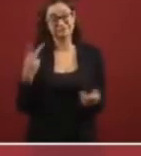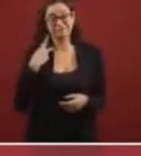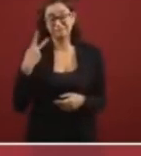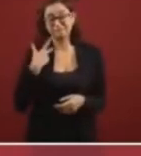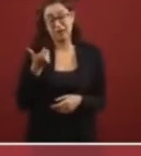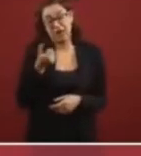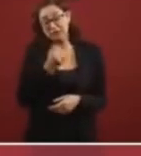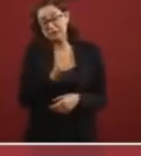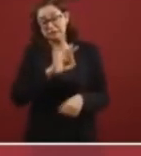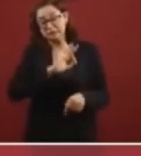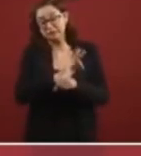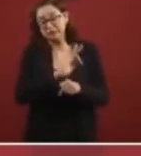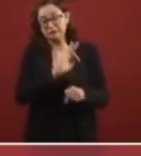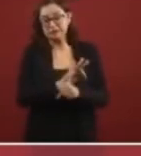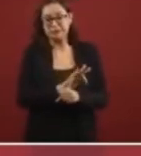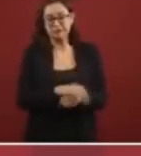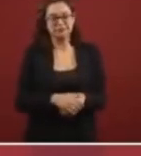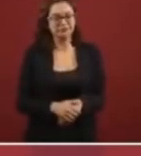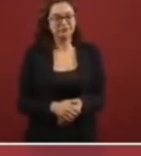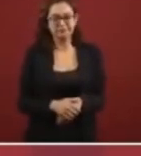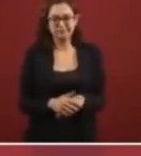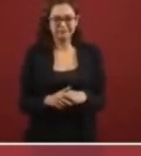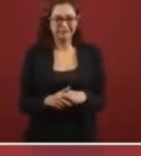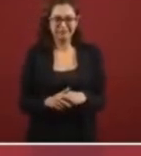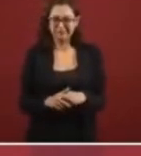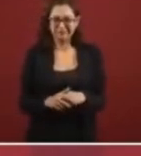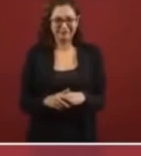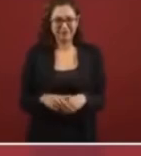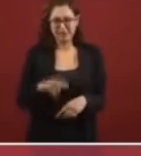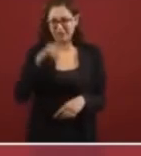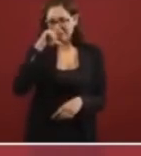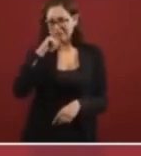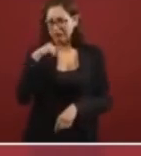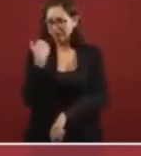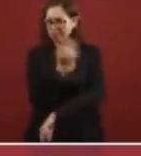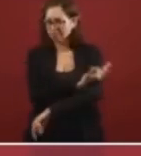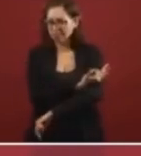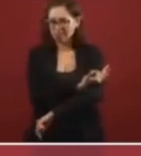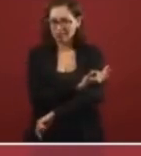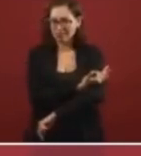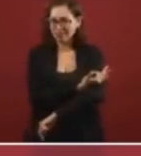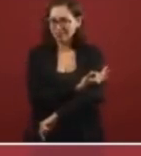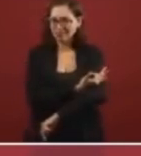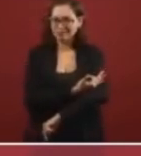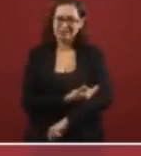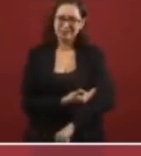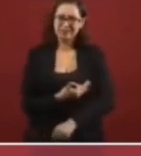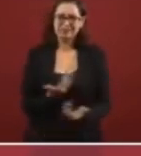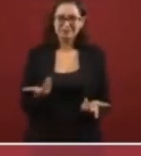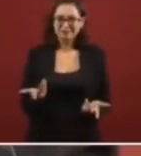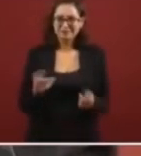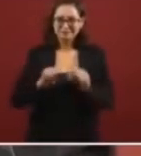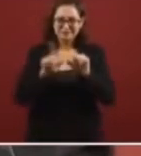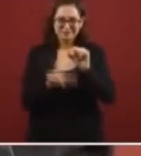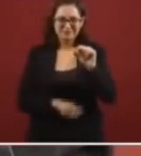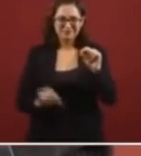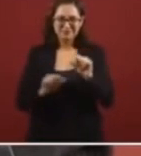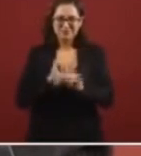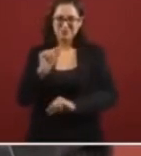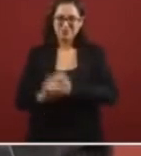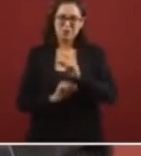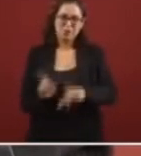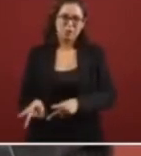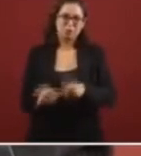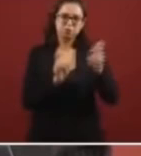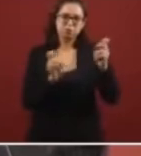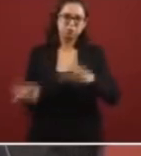All this politics. Nunca se dieron cuenta. They never paid, they never noticed that Mexico